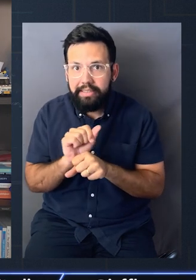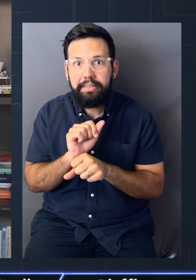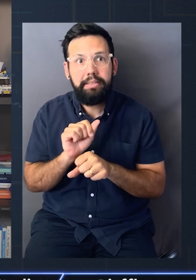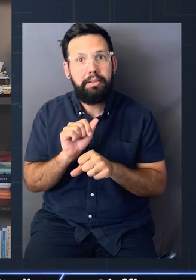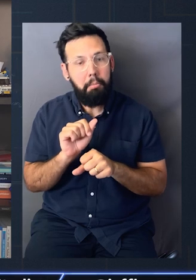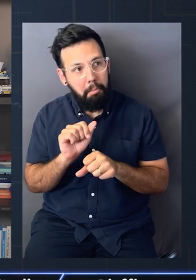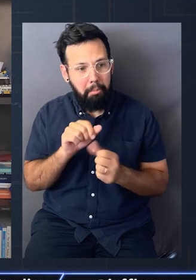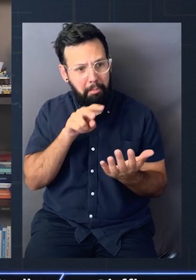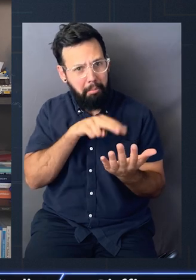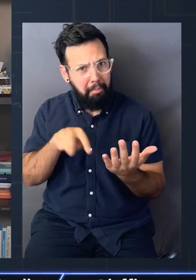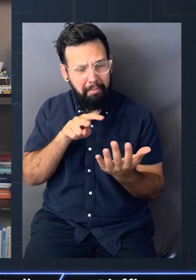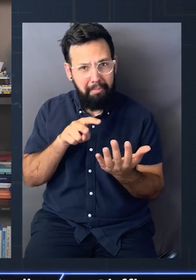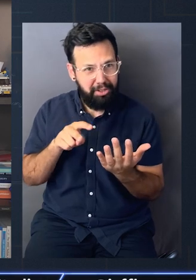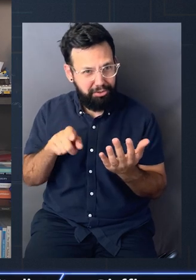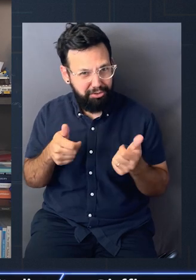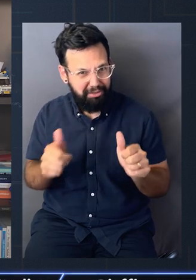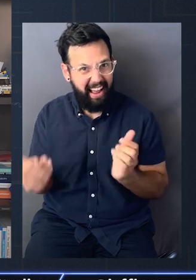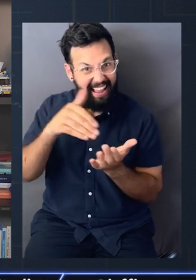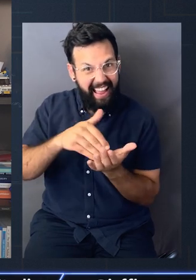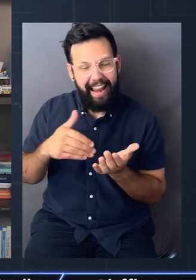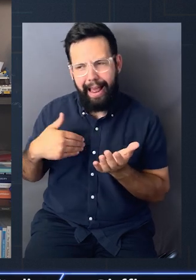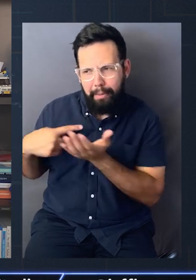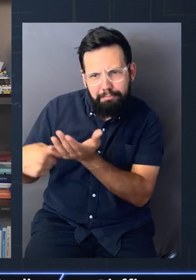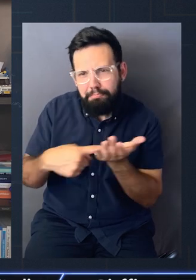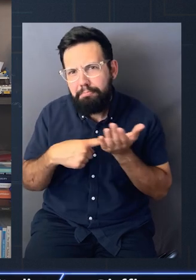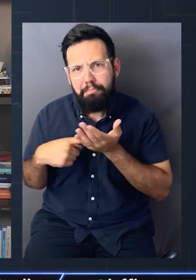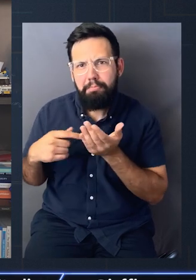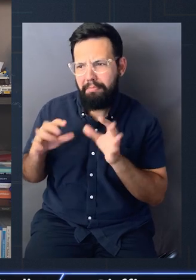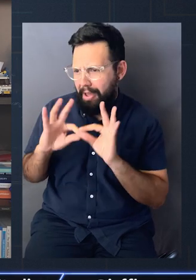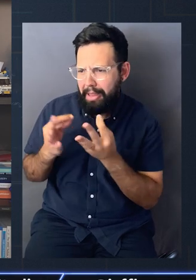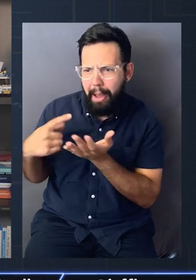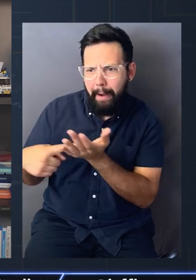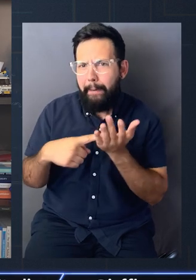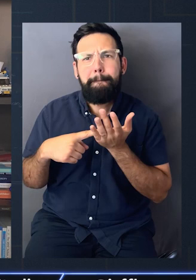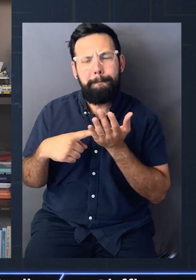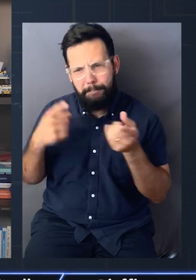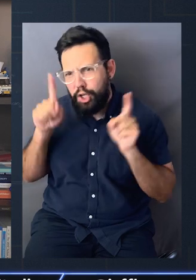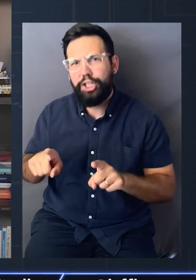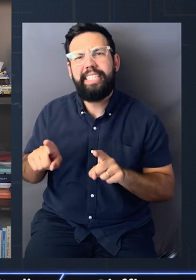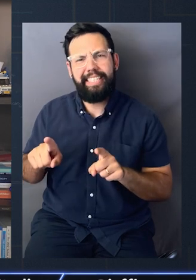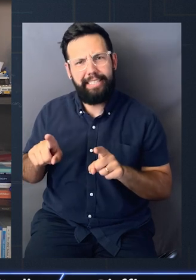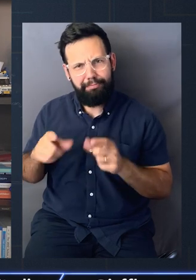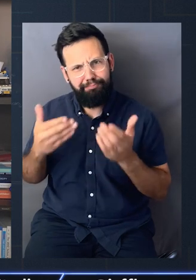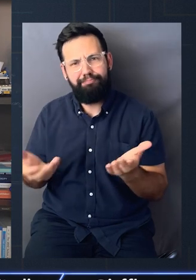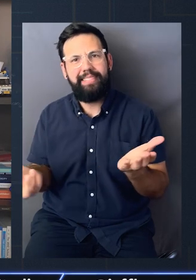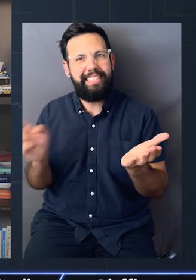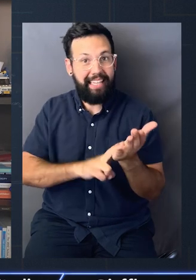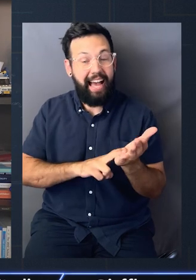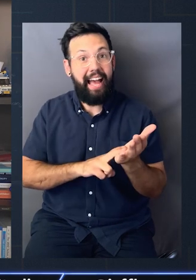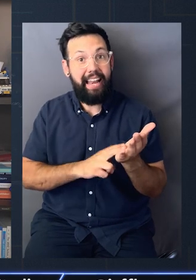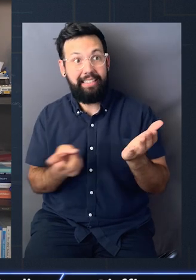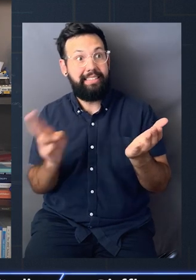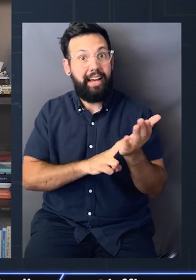should try this again. Chat with the family, decide it's time for a big family adventure. I signed up for a